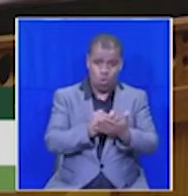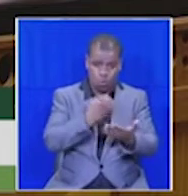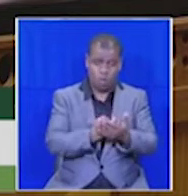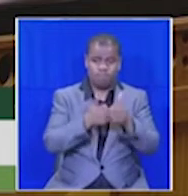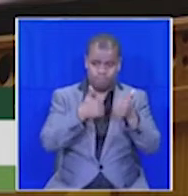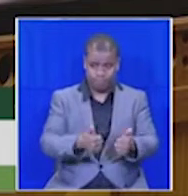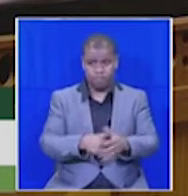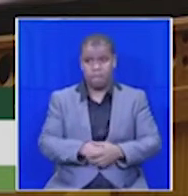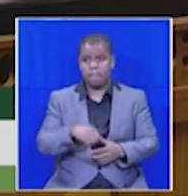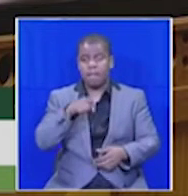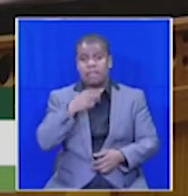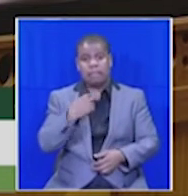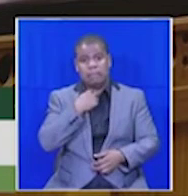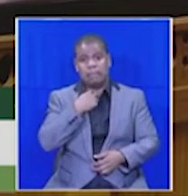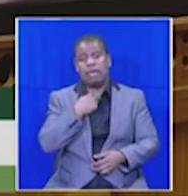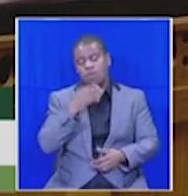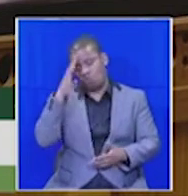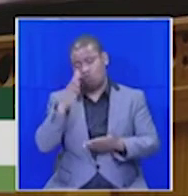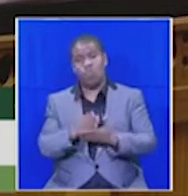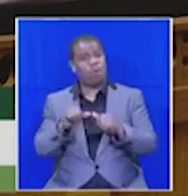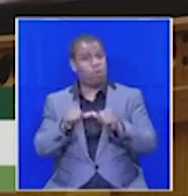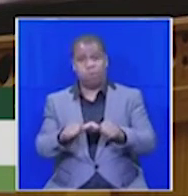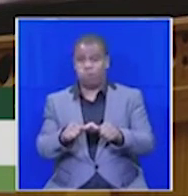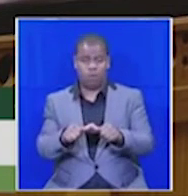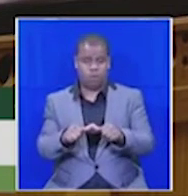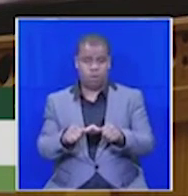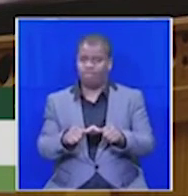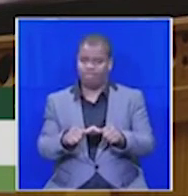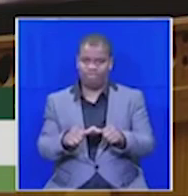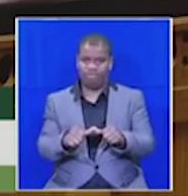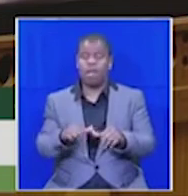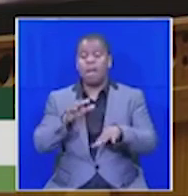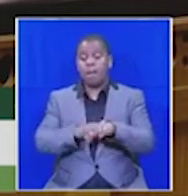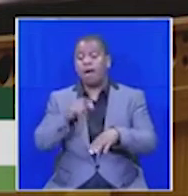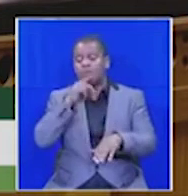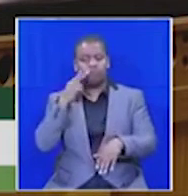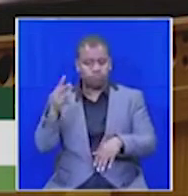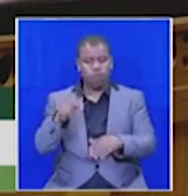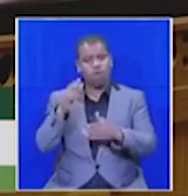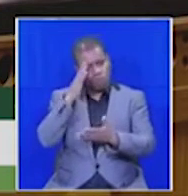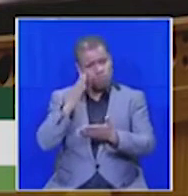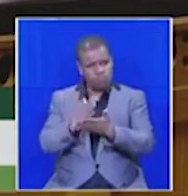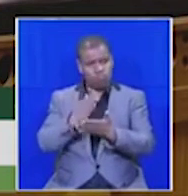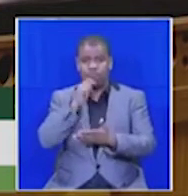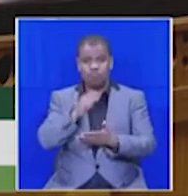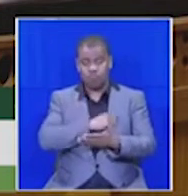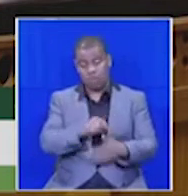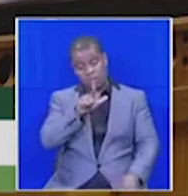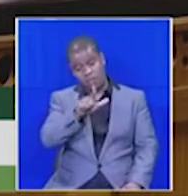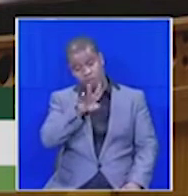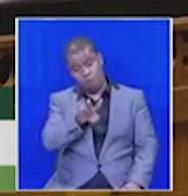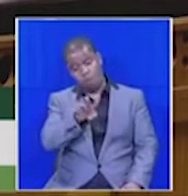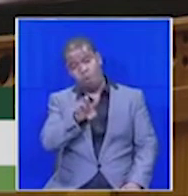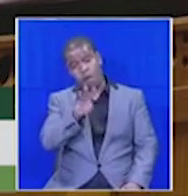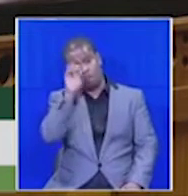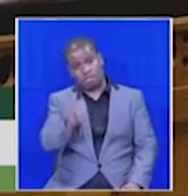but unfortunately the facts just don't sustain the fiction. Let's look at some of the facts, Honourable Minister. 74%